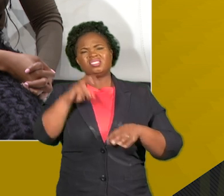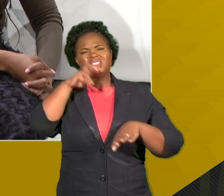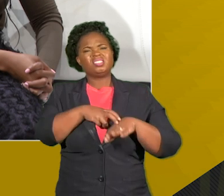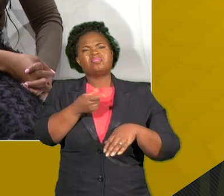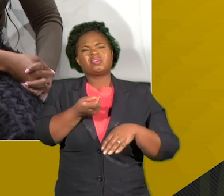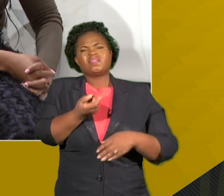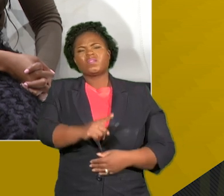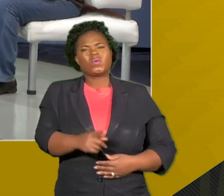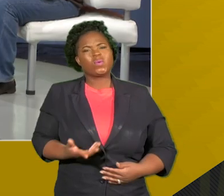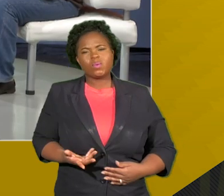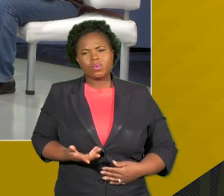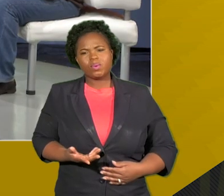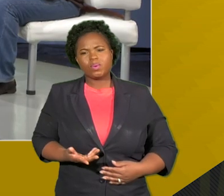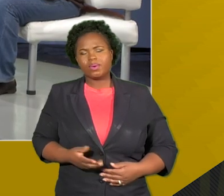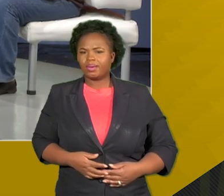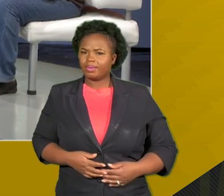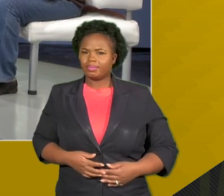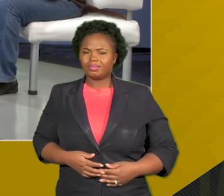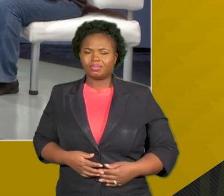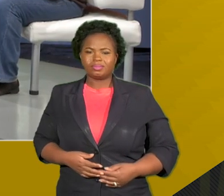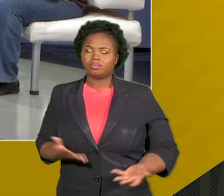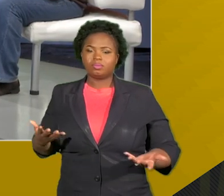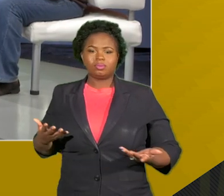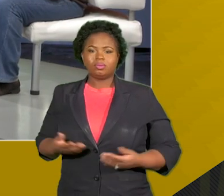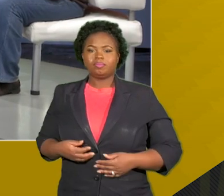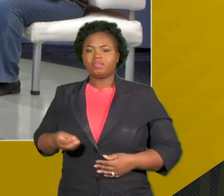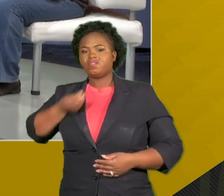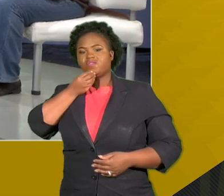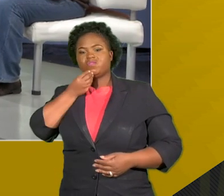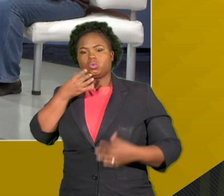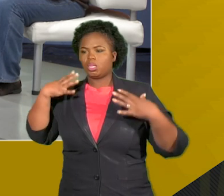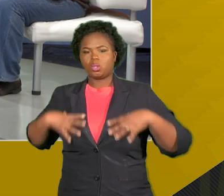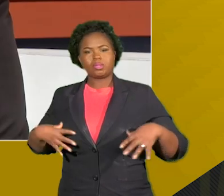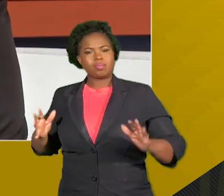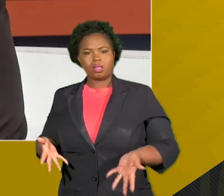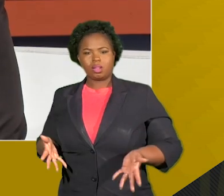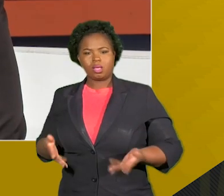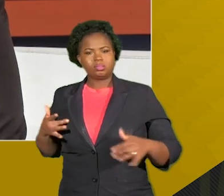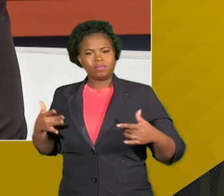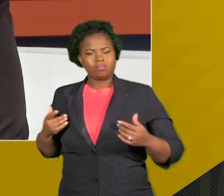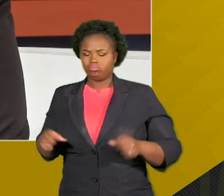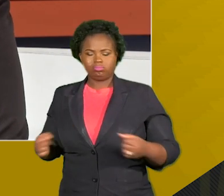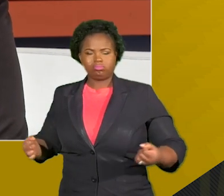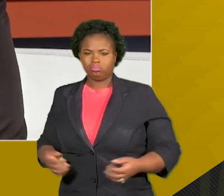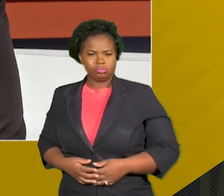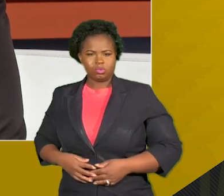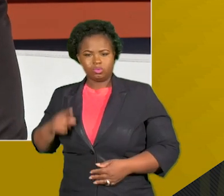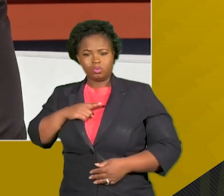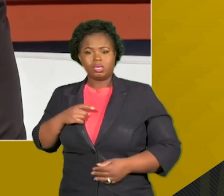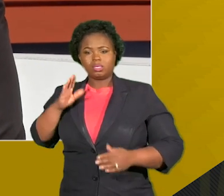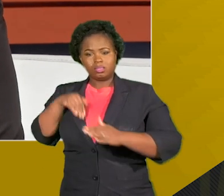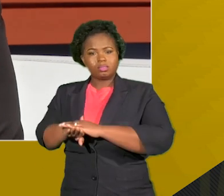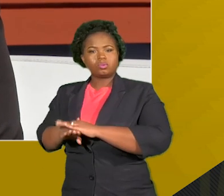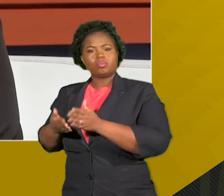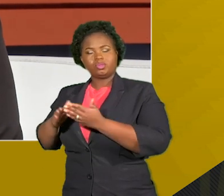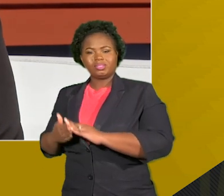place? Organizations cannot survive on tins of food and clothing alone. When you enter areas and communities, you need to